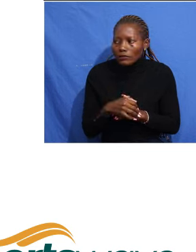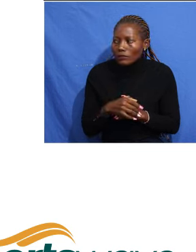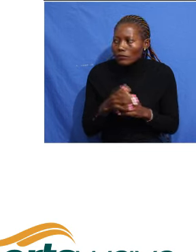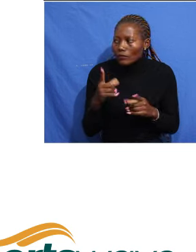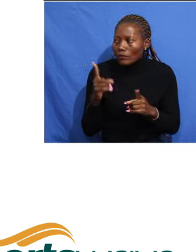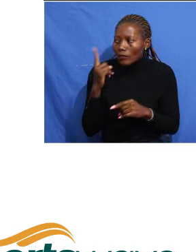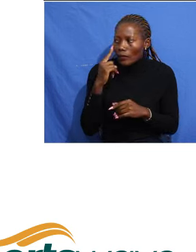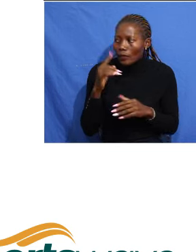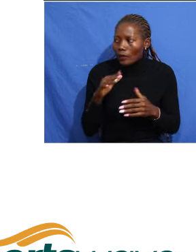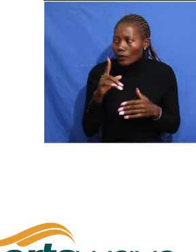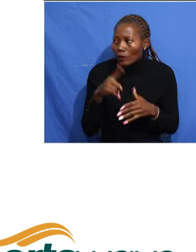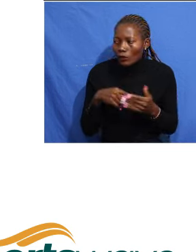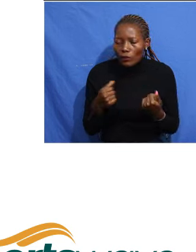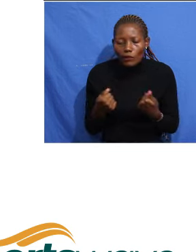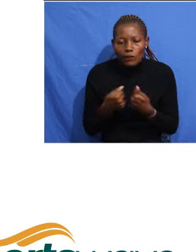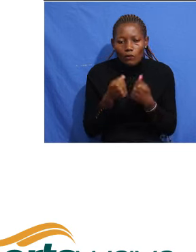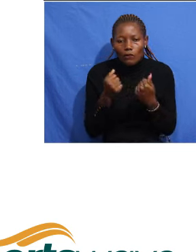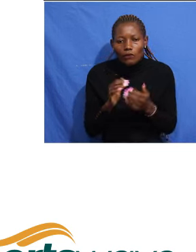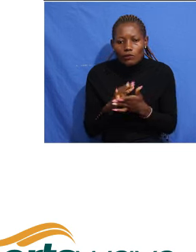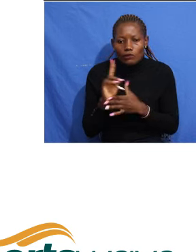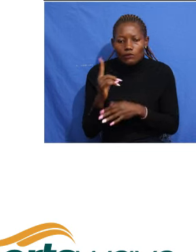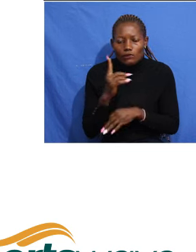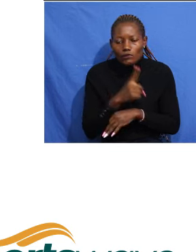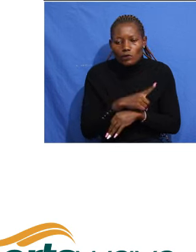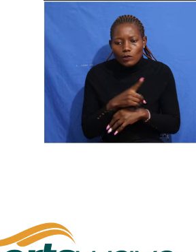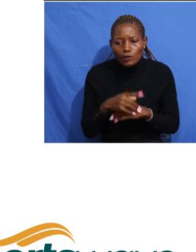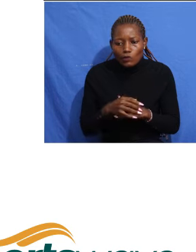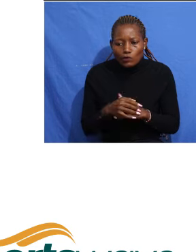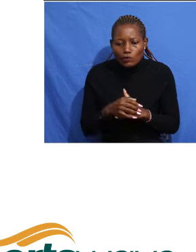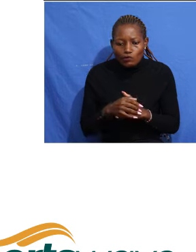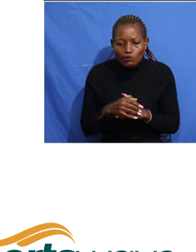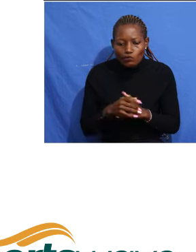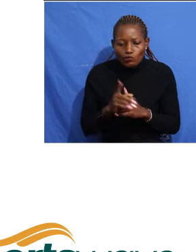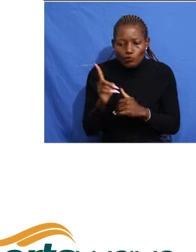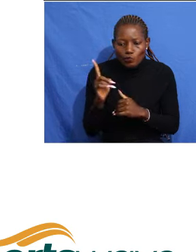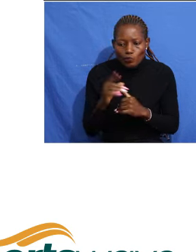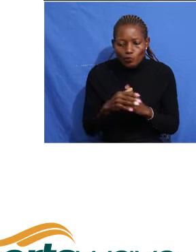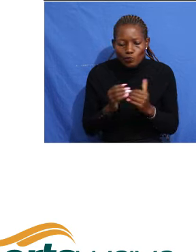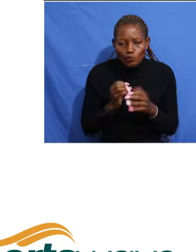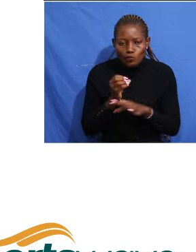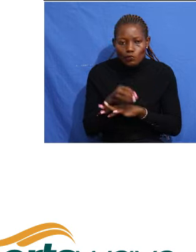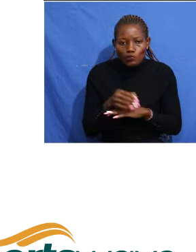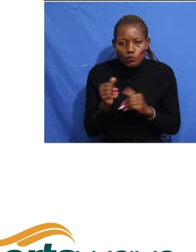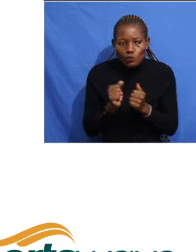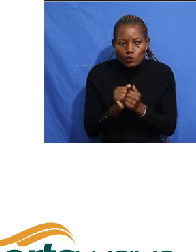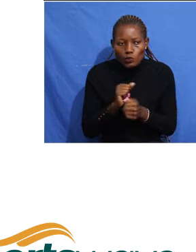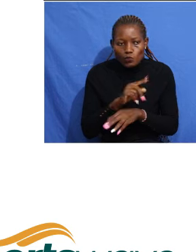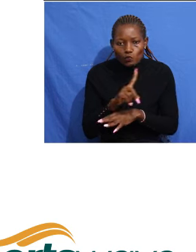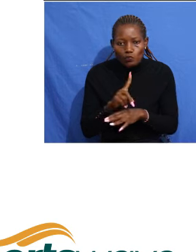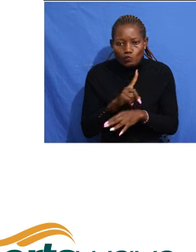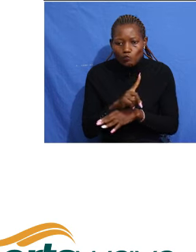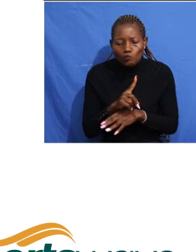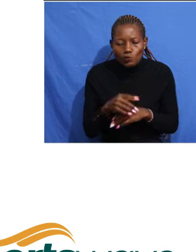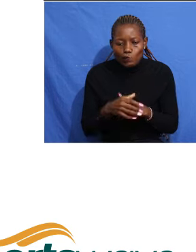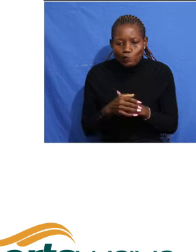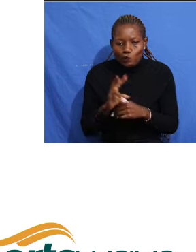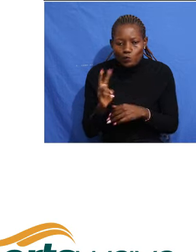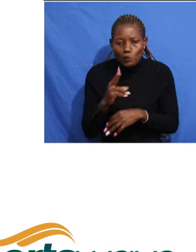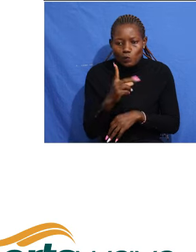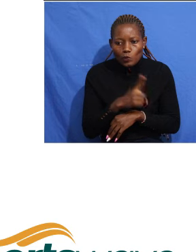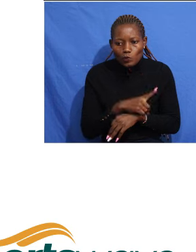see what happens for the first day. So they slept over 10 hours. And second day,